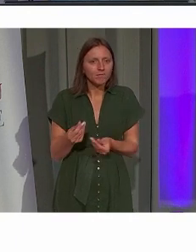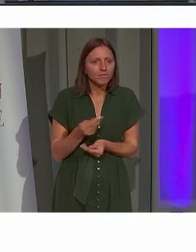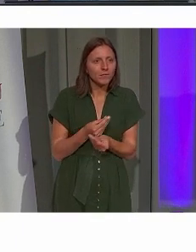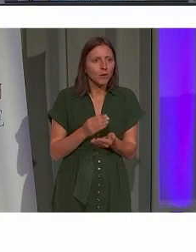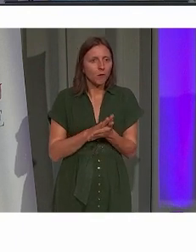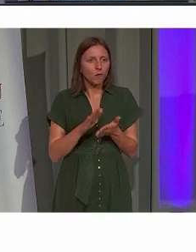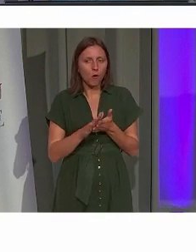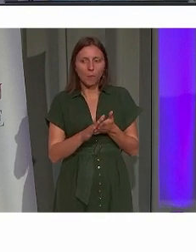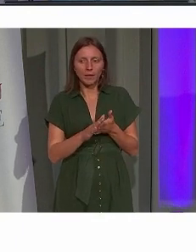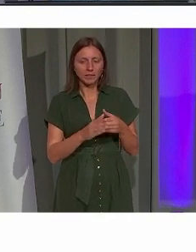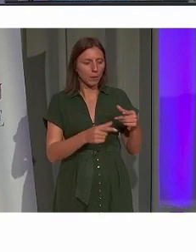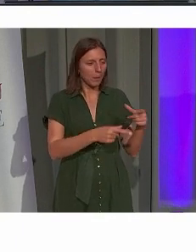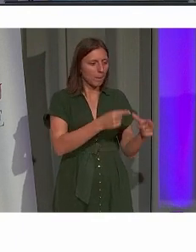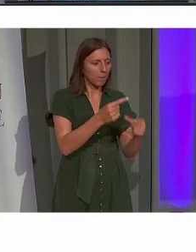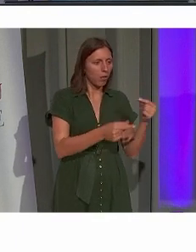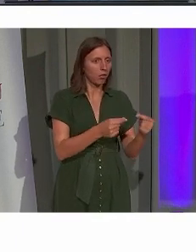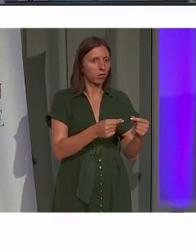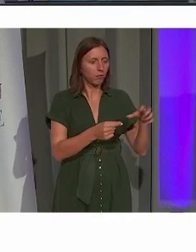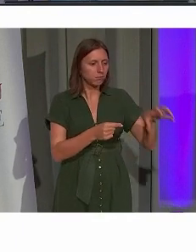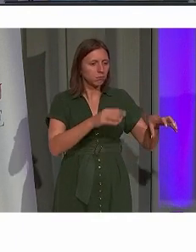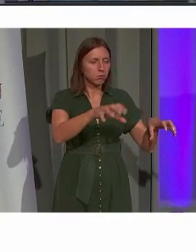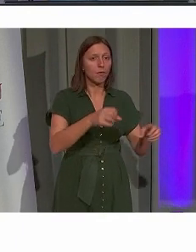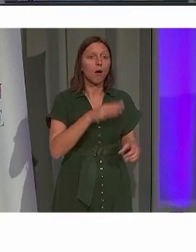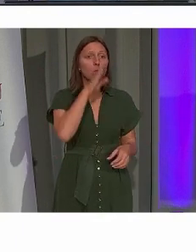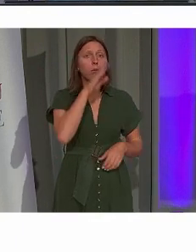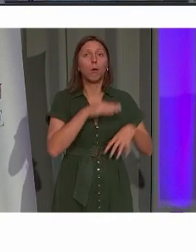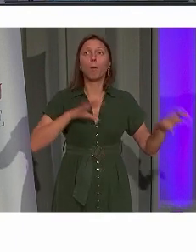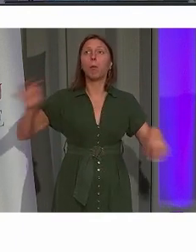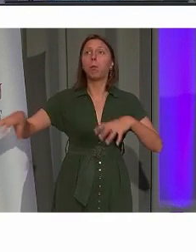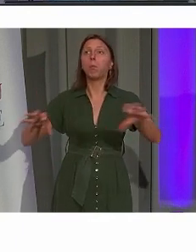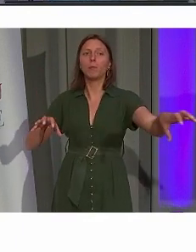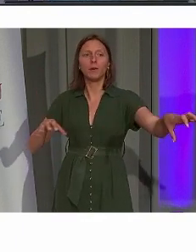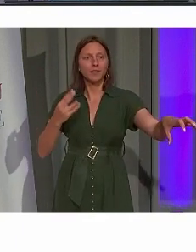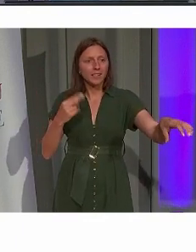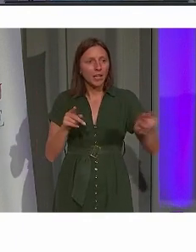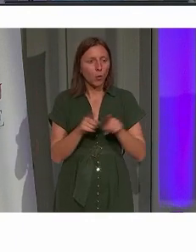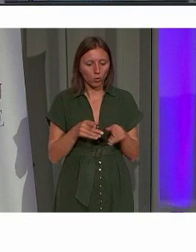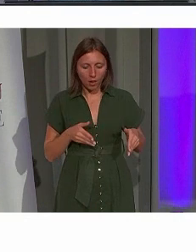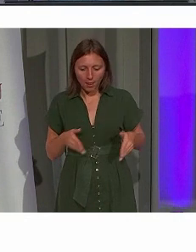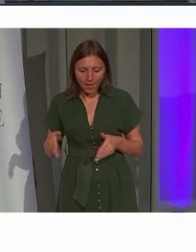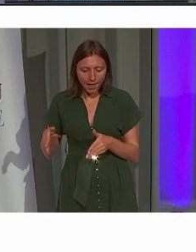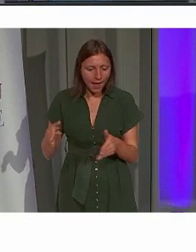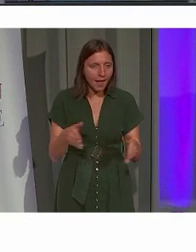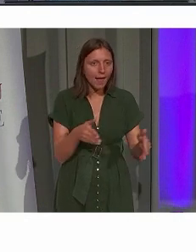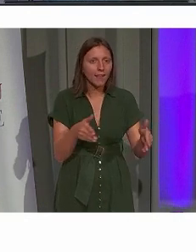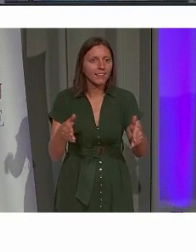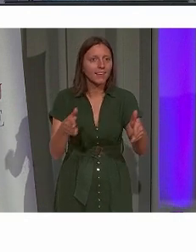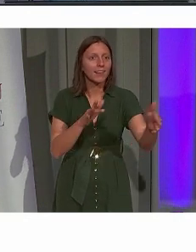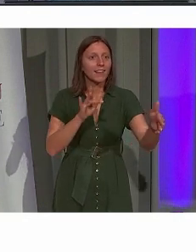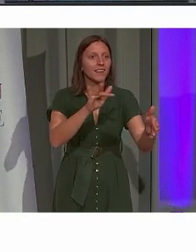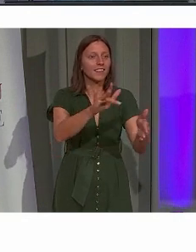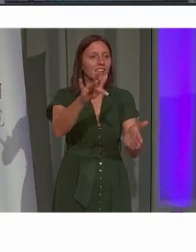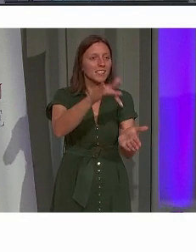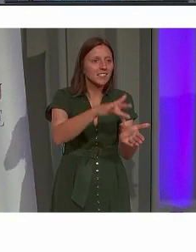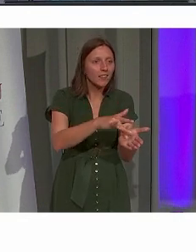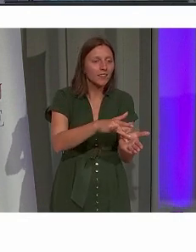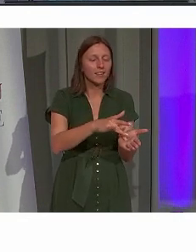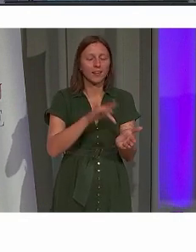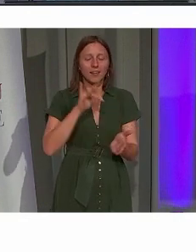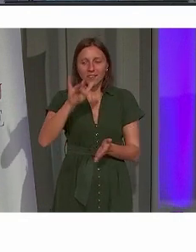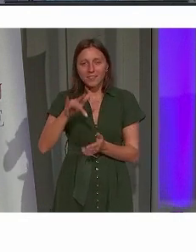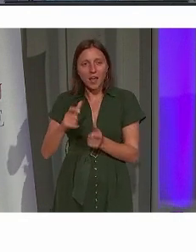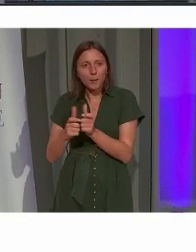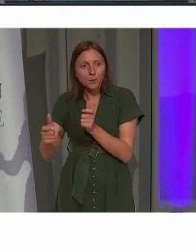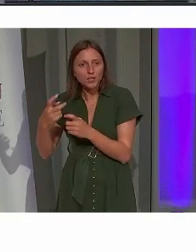highlighted. Intuitively, it's also important to notice that this is also very